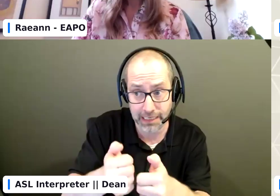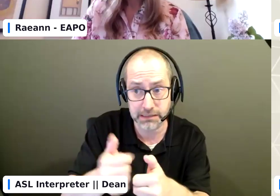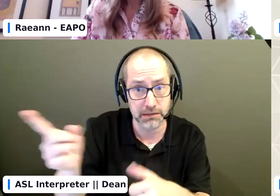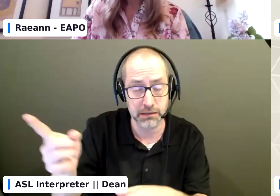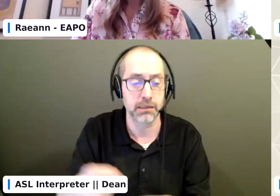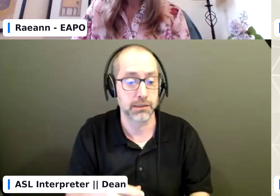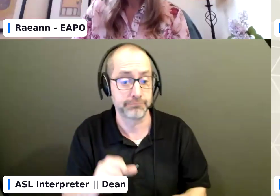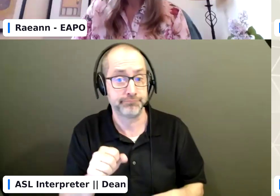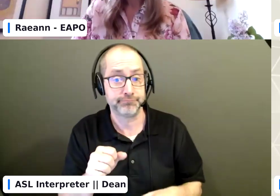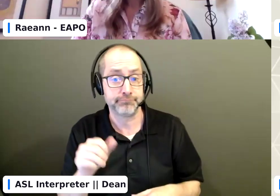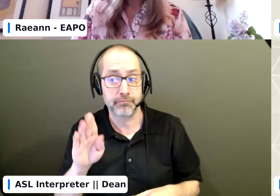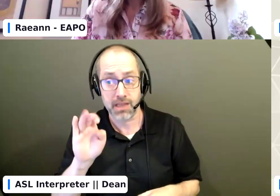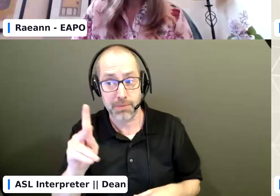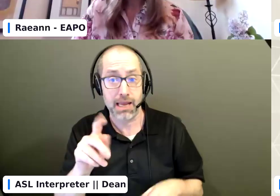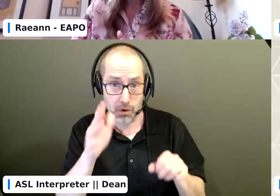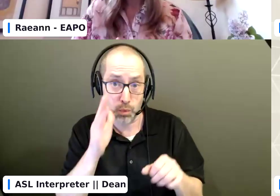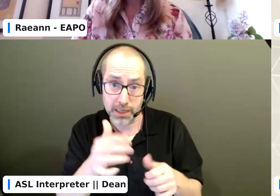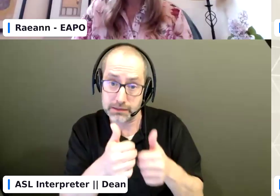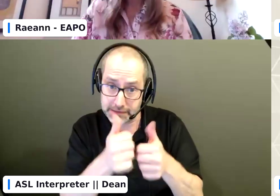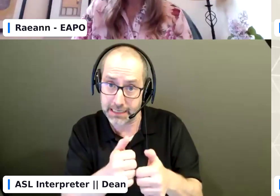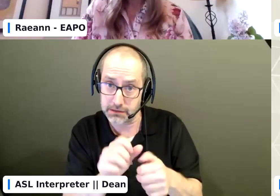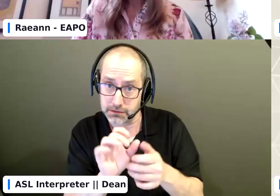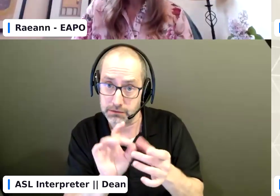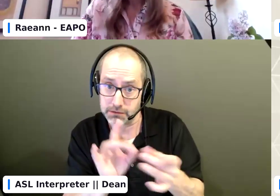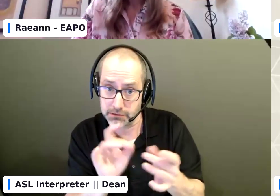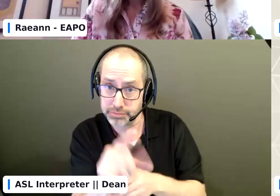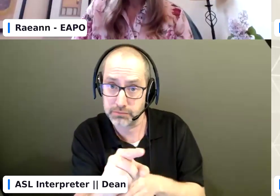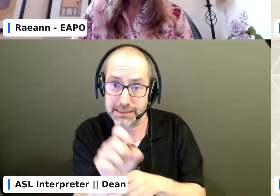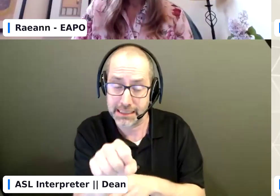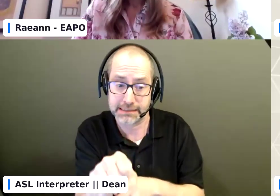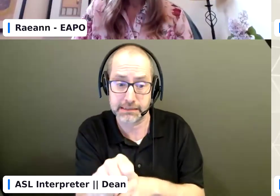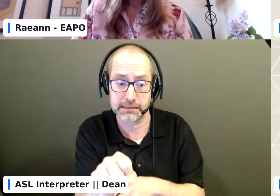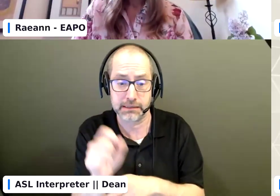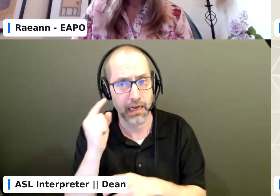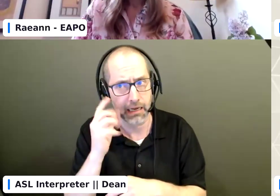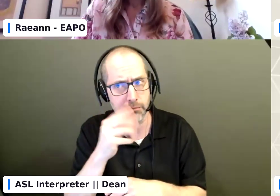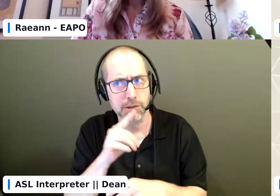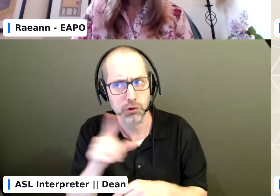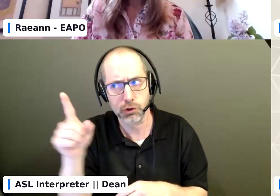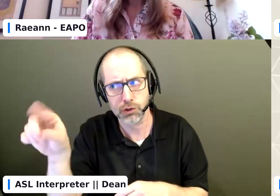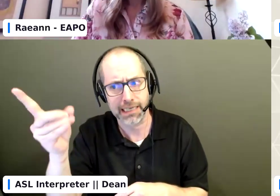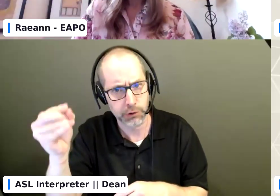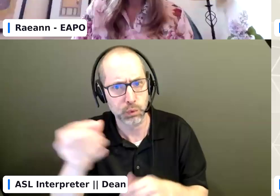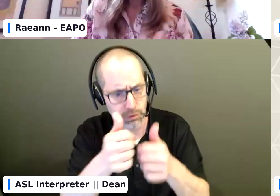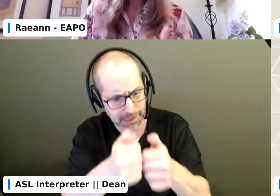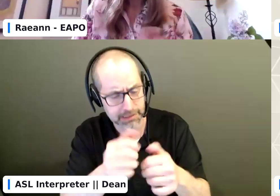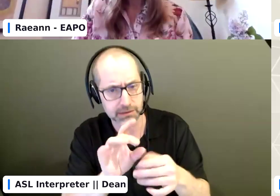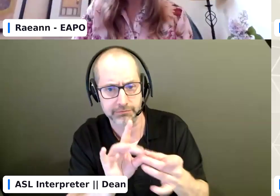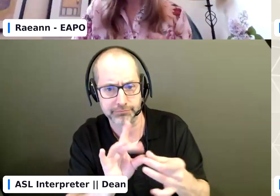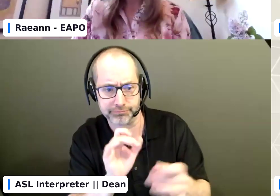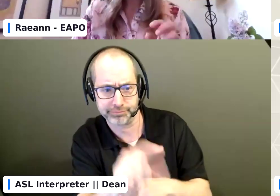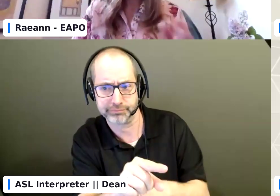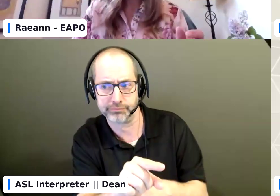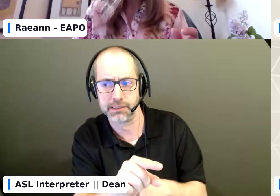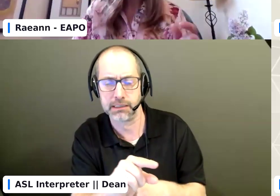believe. Okay. So that I was think just so. wondering. I Yeah, think that yeah, I was think so. I'm pretty sure they do. okay, because Um, that was, I guess that's some of